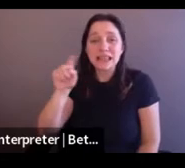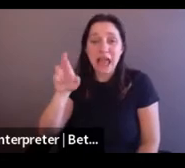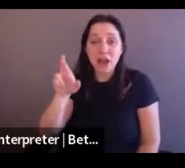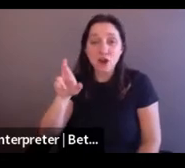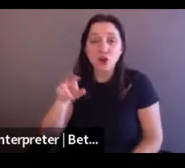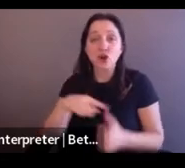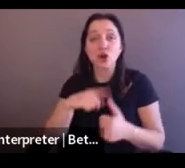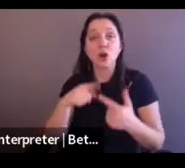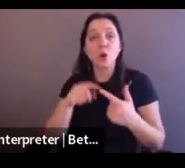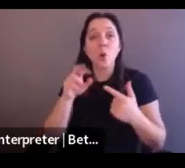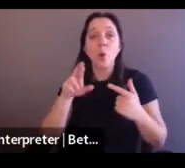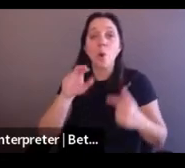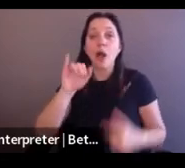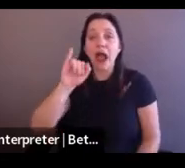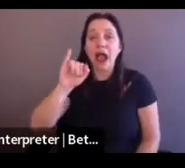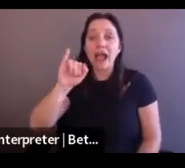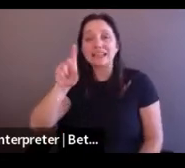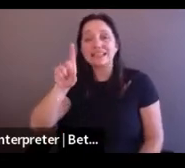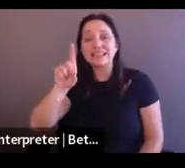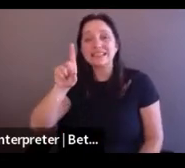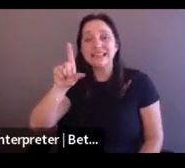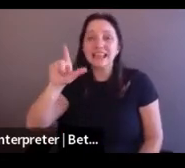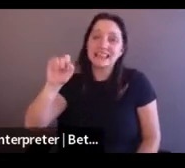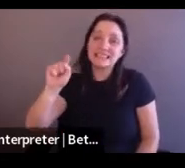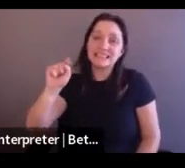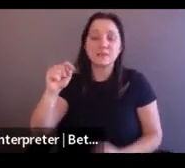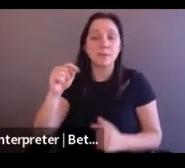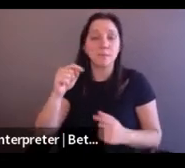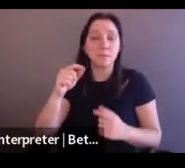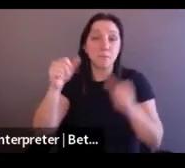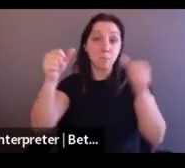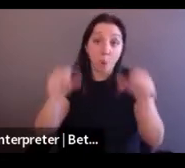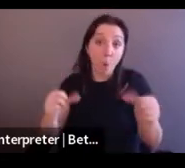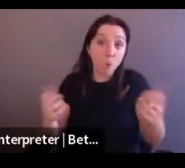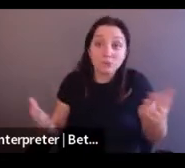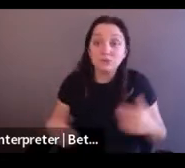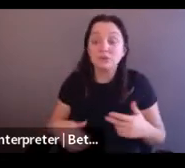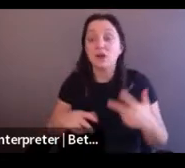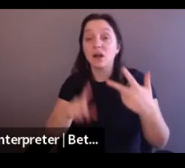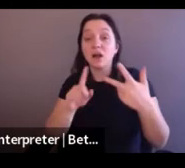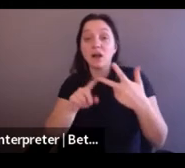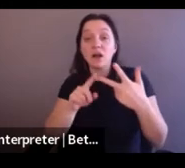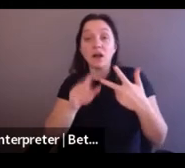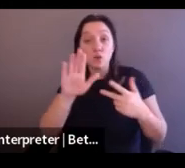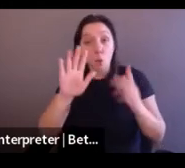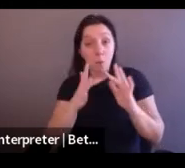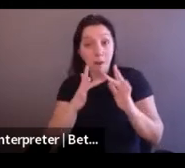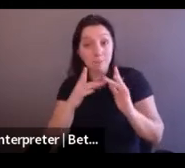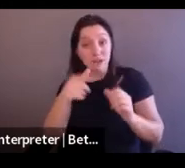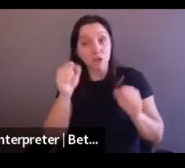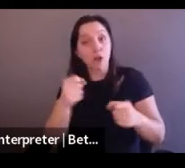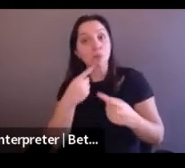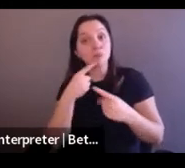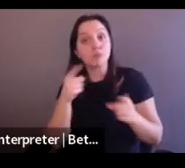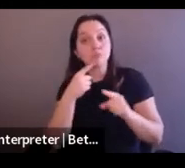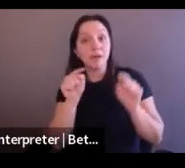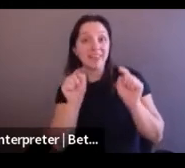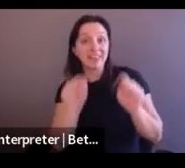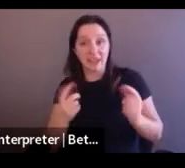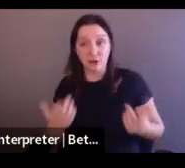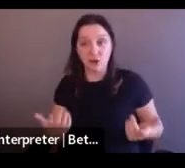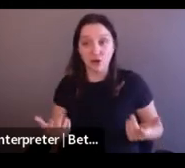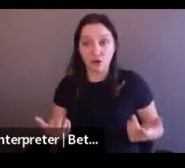idealist post? You know, is the information clearly available on your website? Making sure that kind of people can find you. If